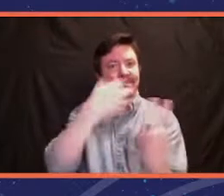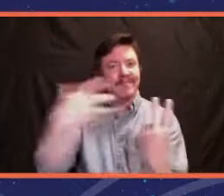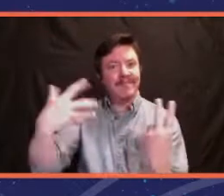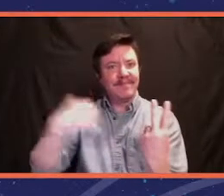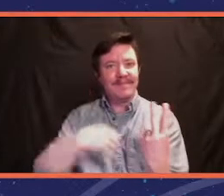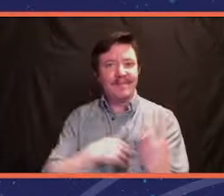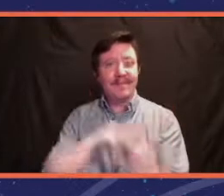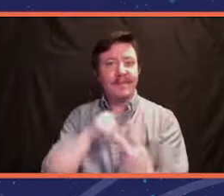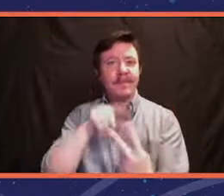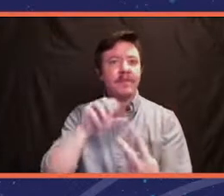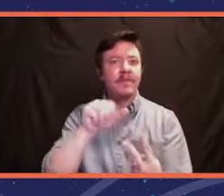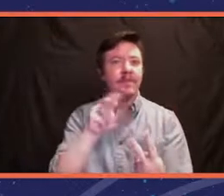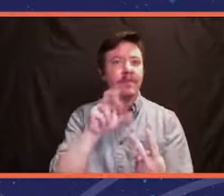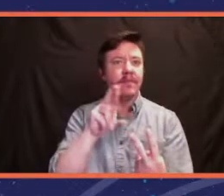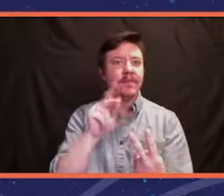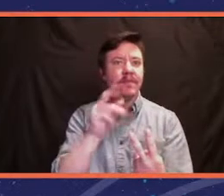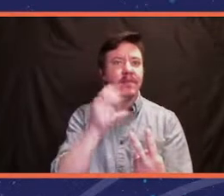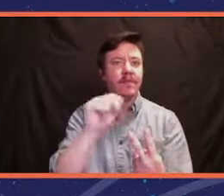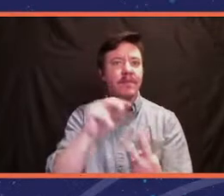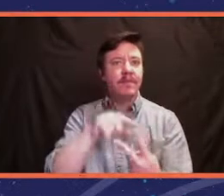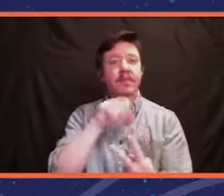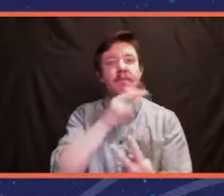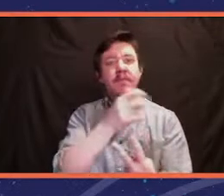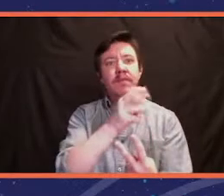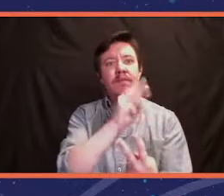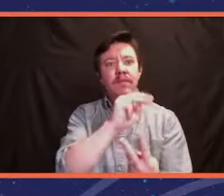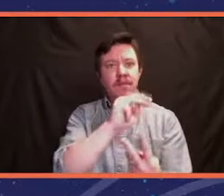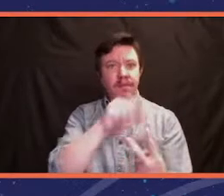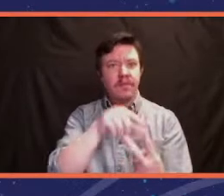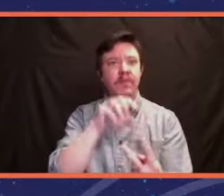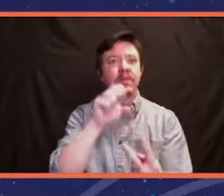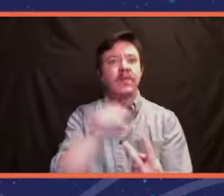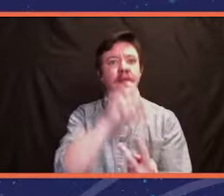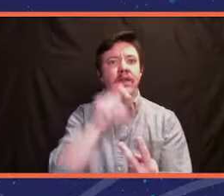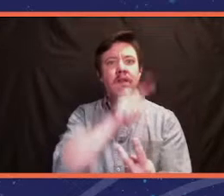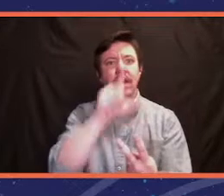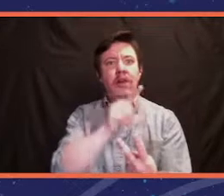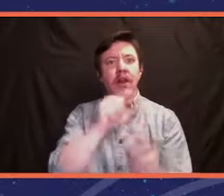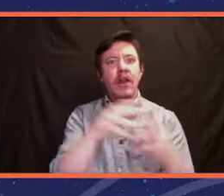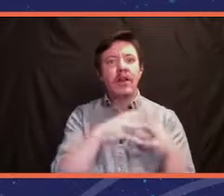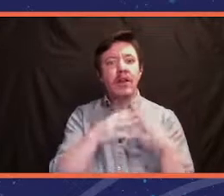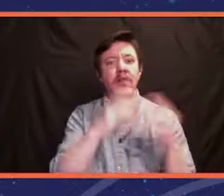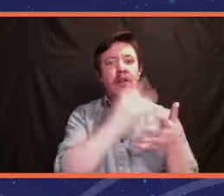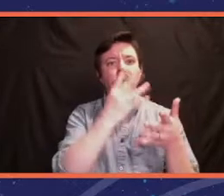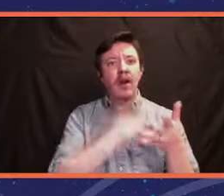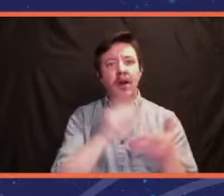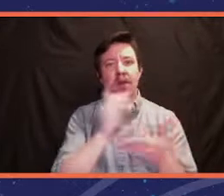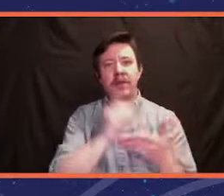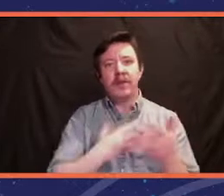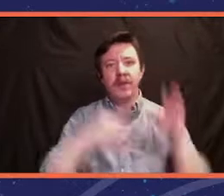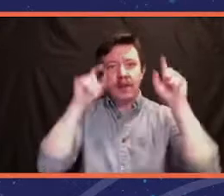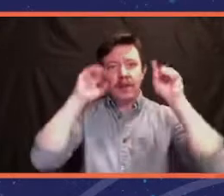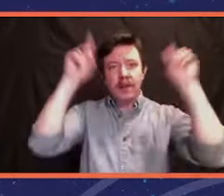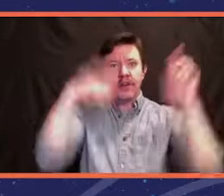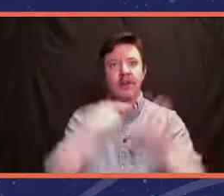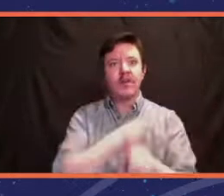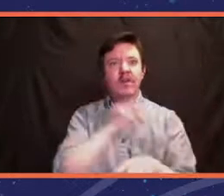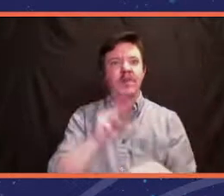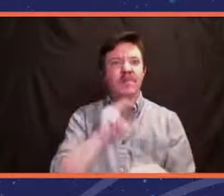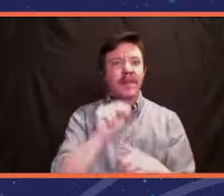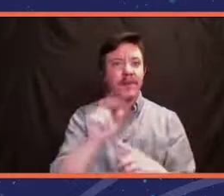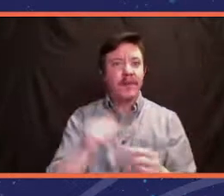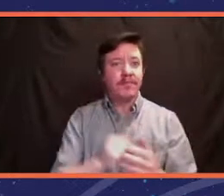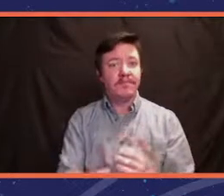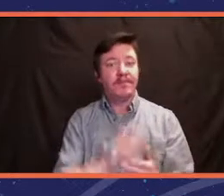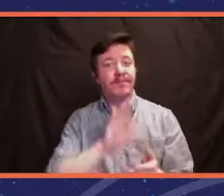Amir Kadar, they, them pronouns, is Sierra Leonean American artist, designer, and educator from Minneapolis, Minnesota. Their main mediums